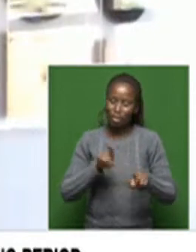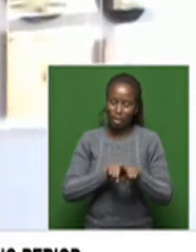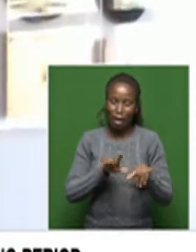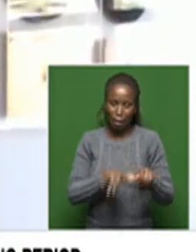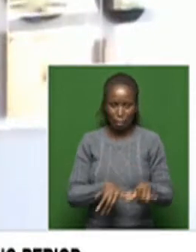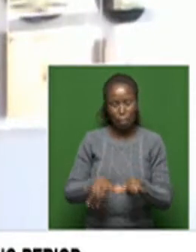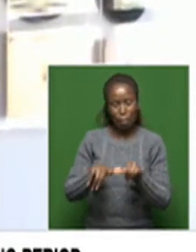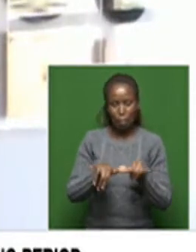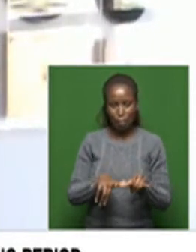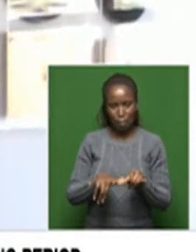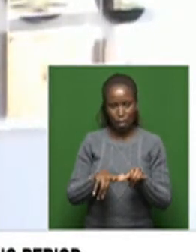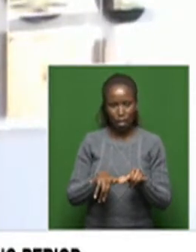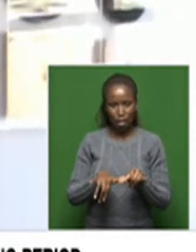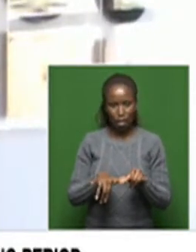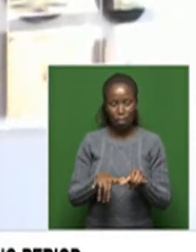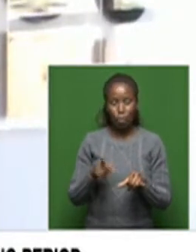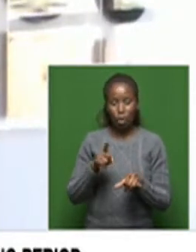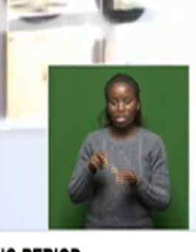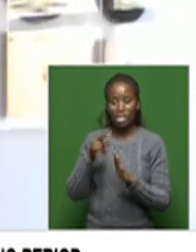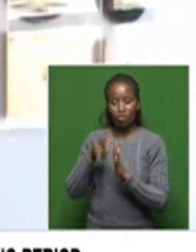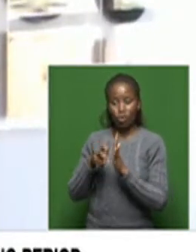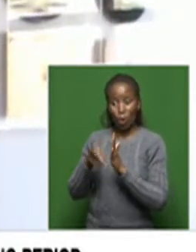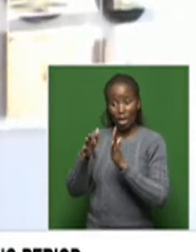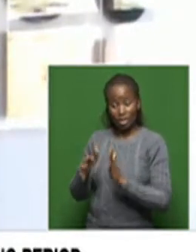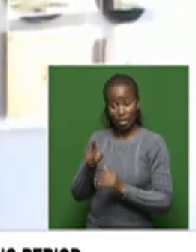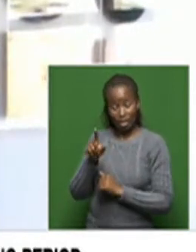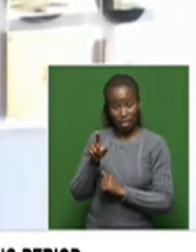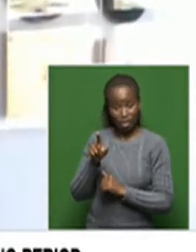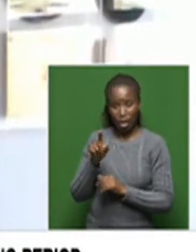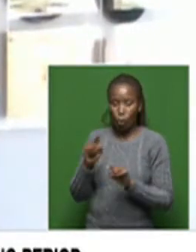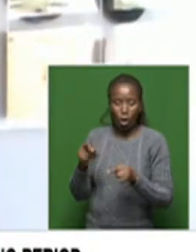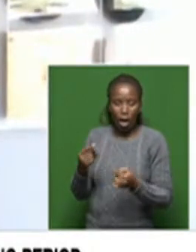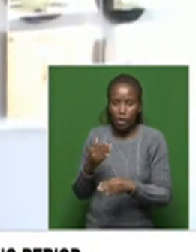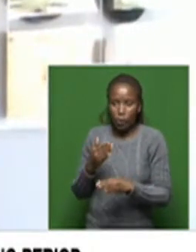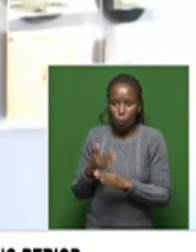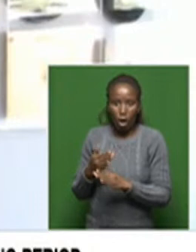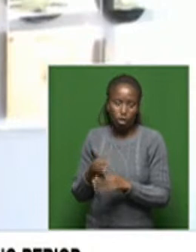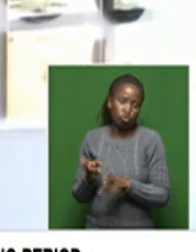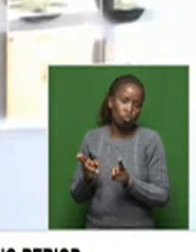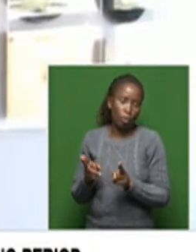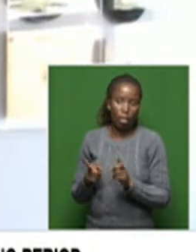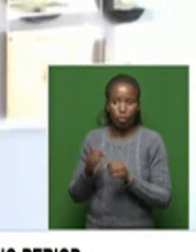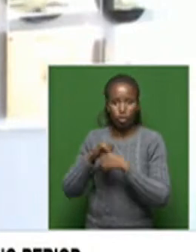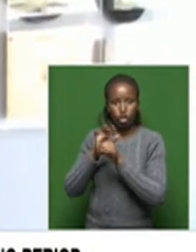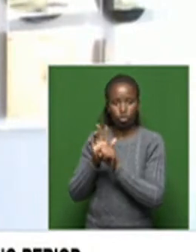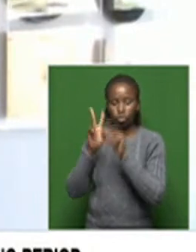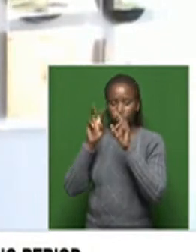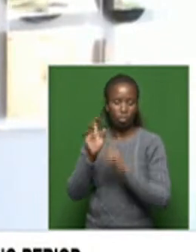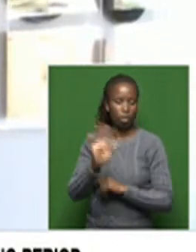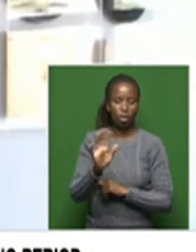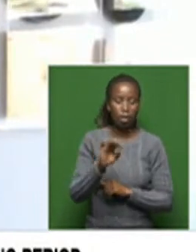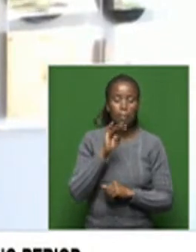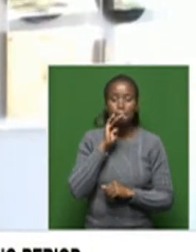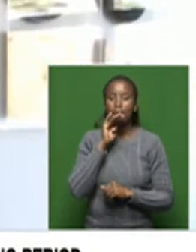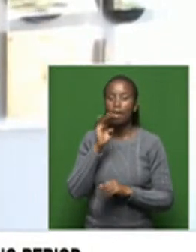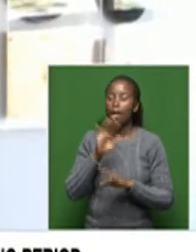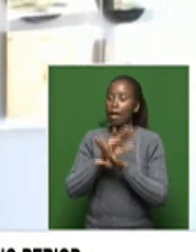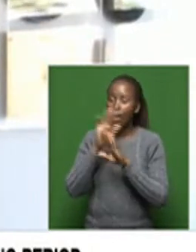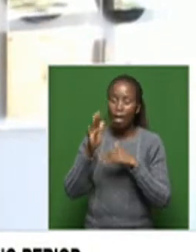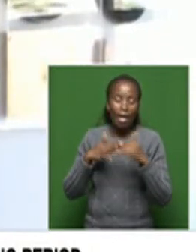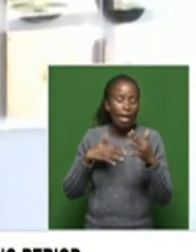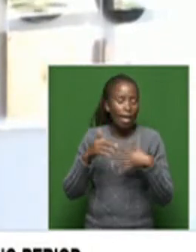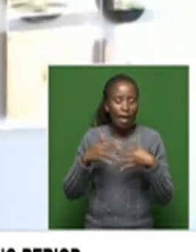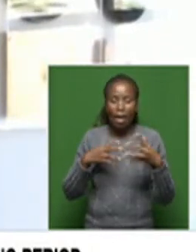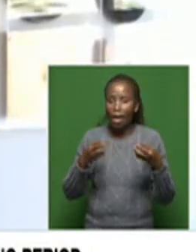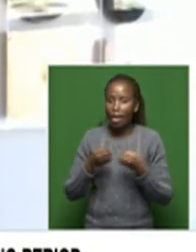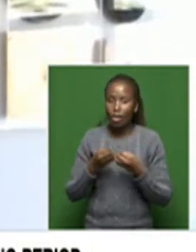with everyone else, the regulator couldn't do business as usual in the context of COVID. Everything that we haven't talked about, many of the other things